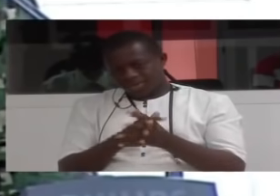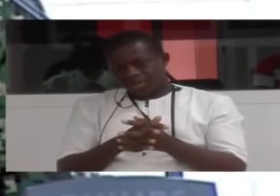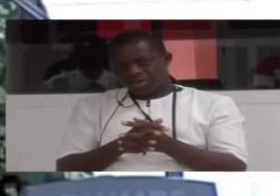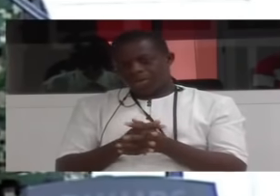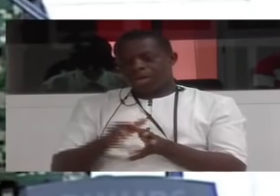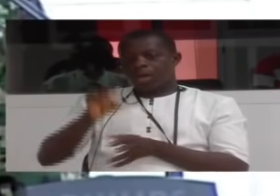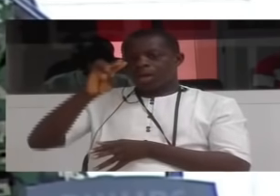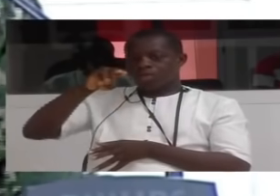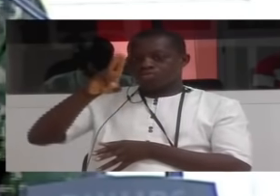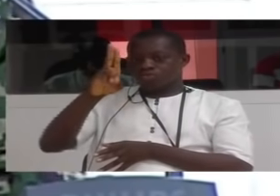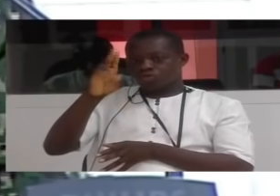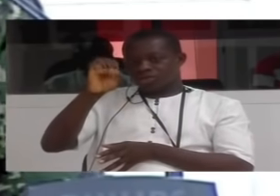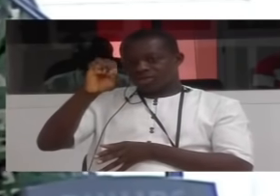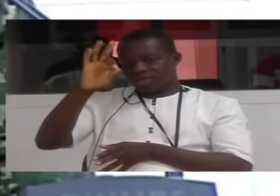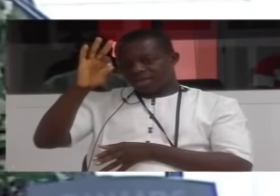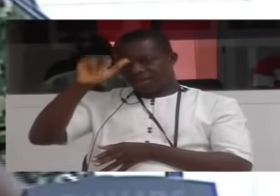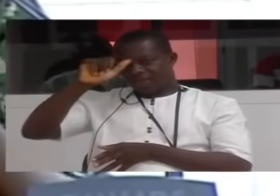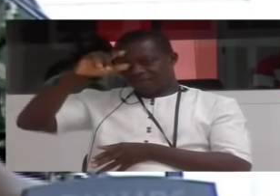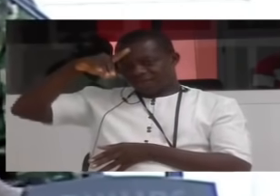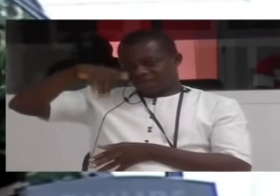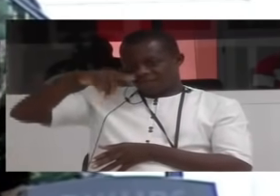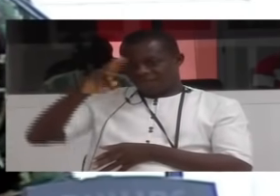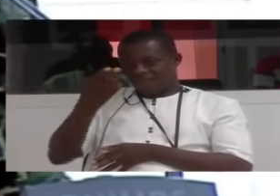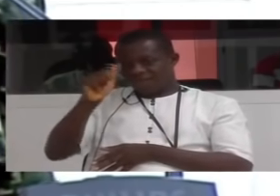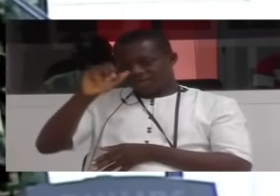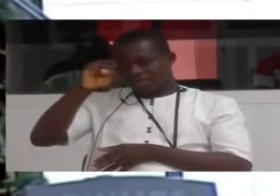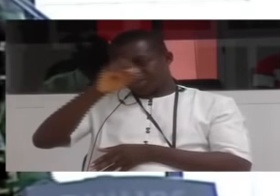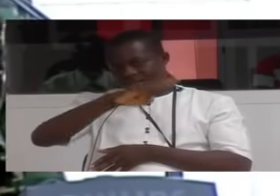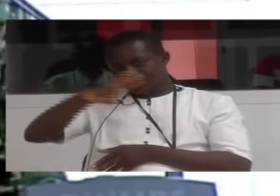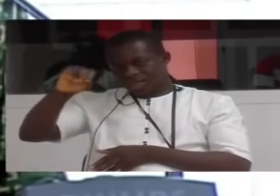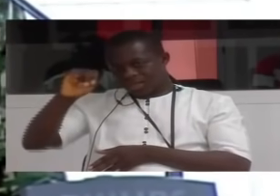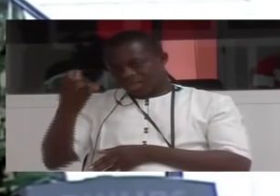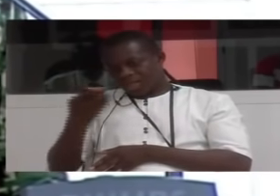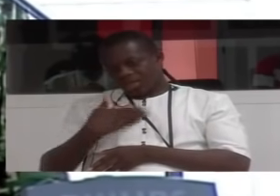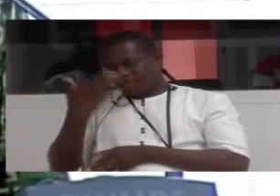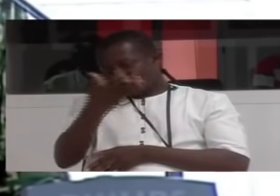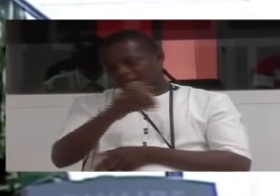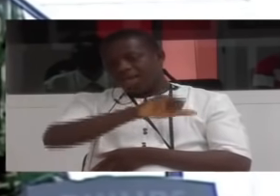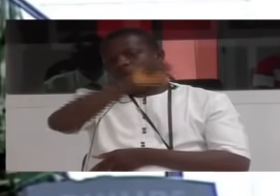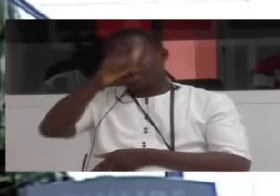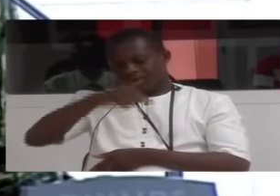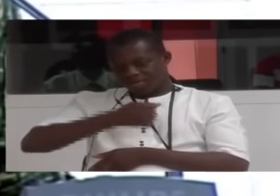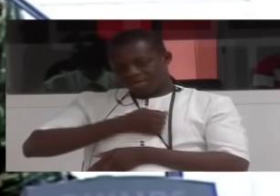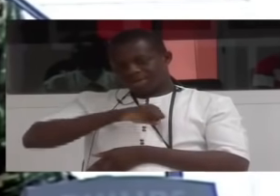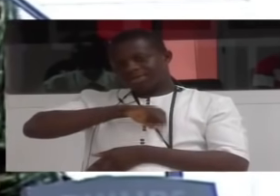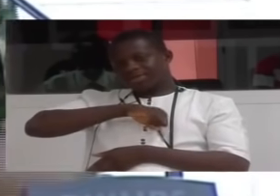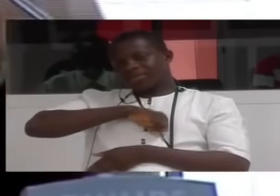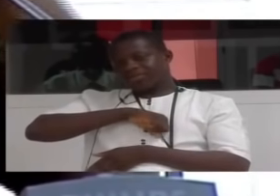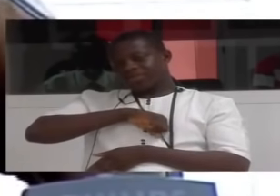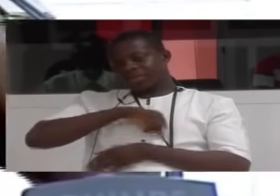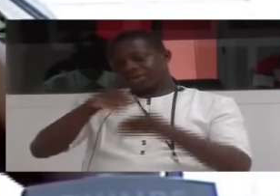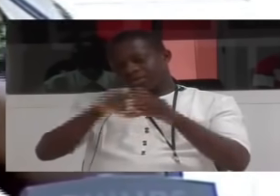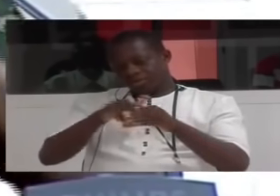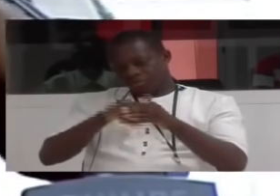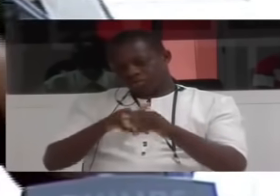Mustafa Sane mu fa? Mustafa Sane was there. Ak man sima jemi bopa. And myself included. Bako